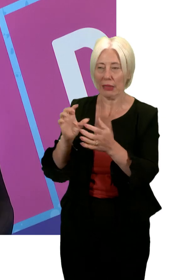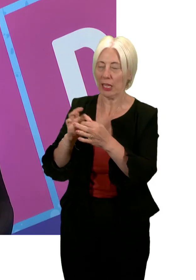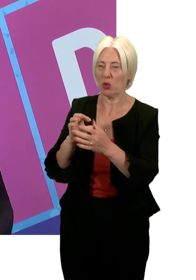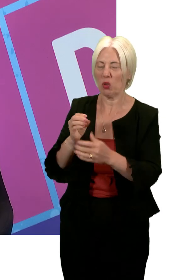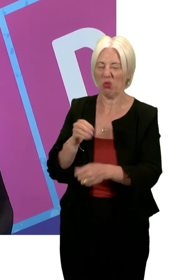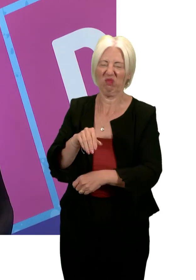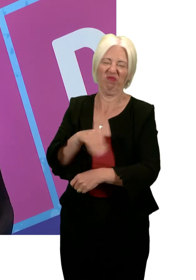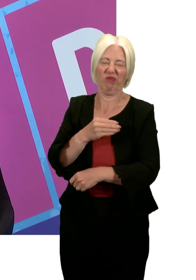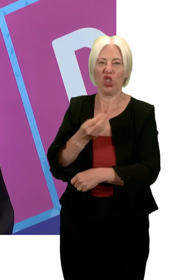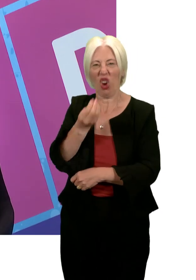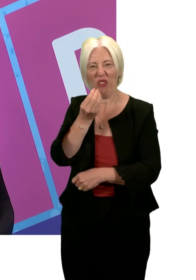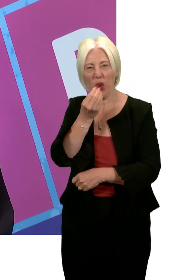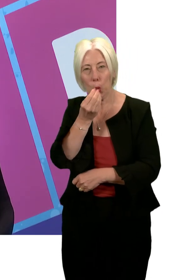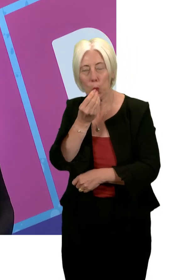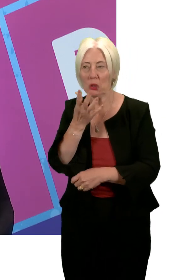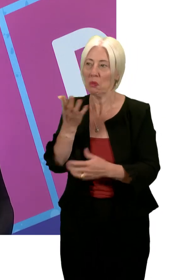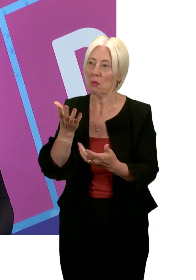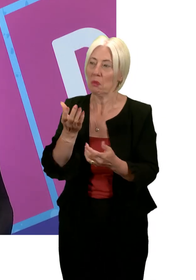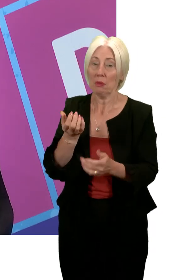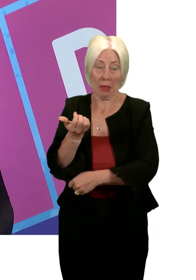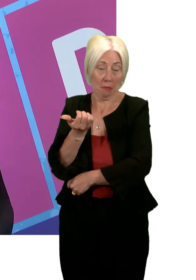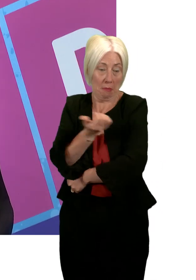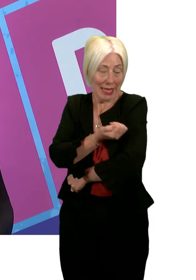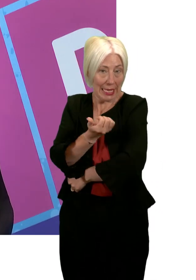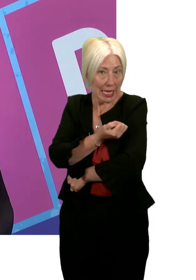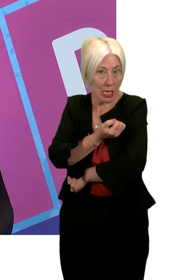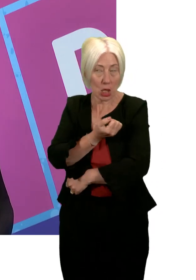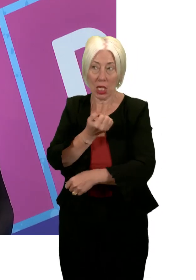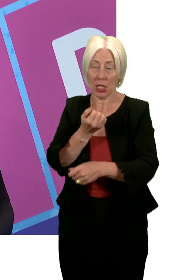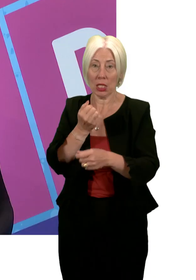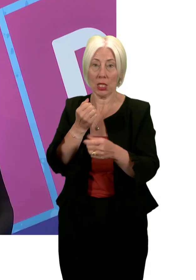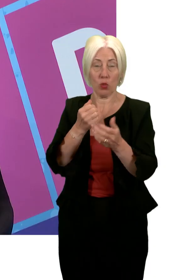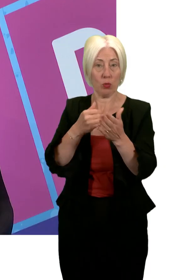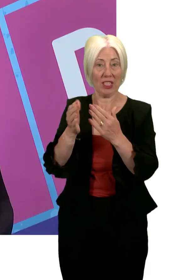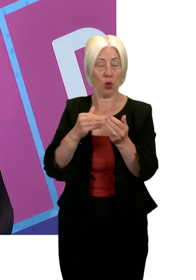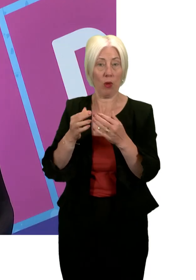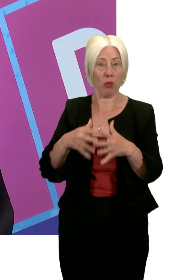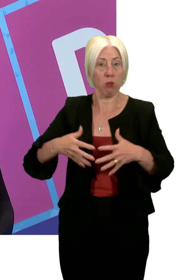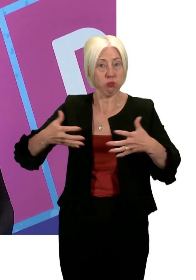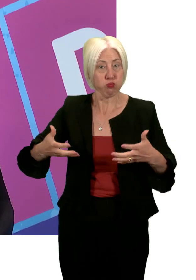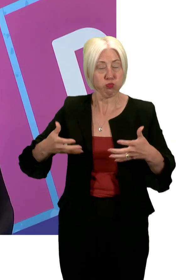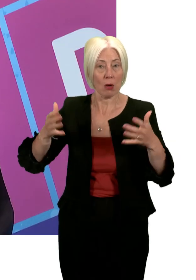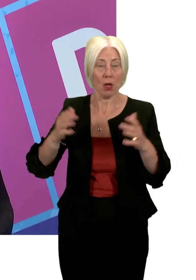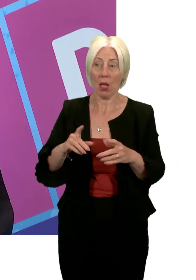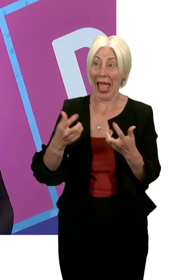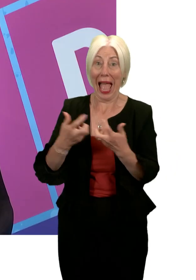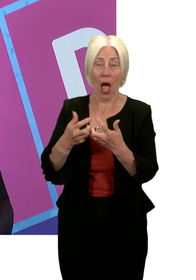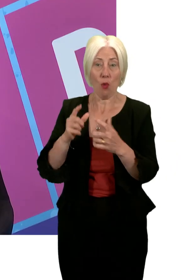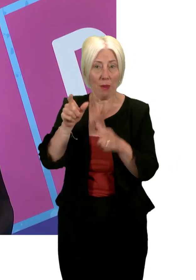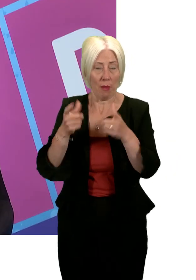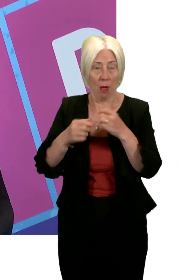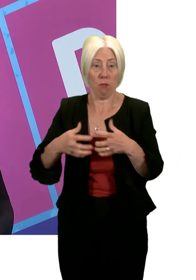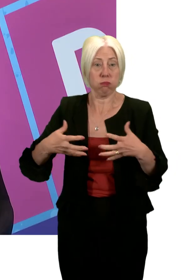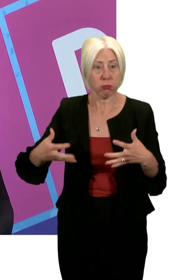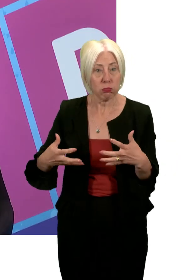food, the medications that are being used to tackle obesity, what causes obesity